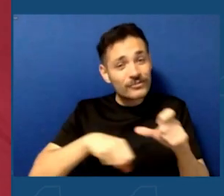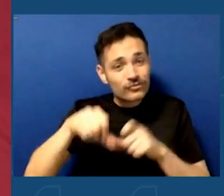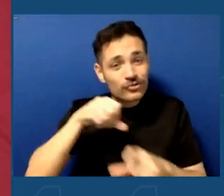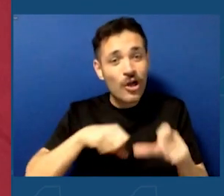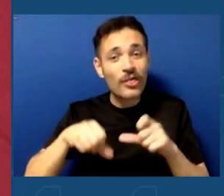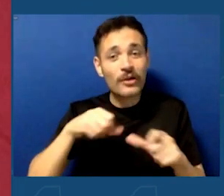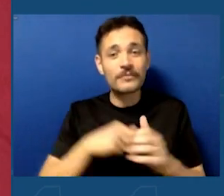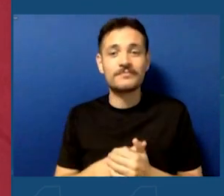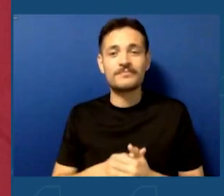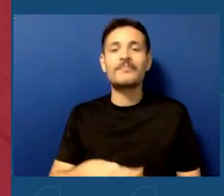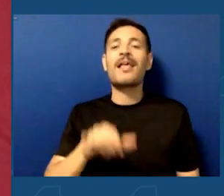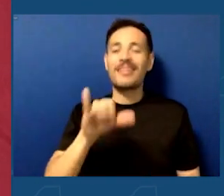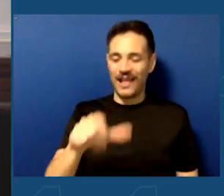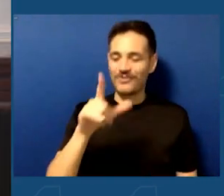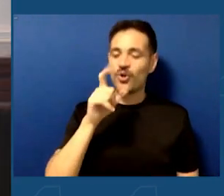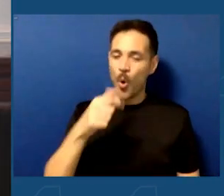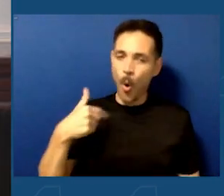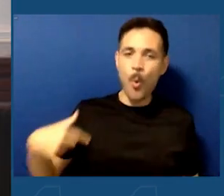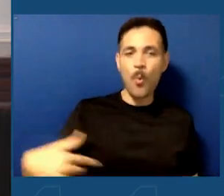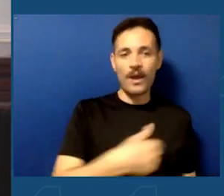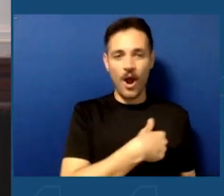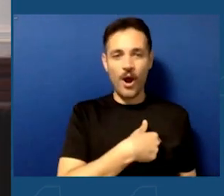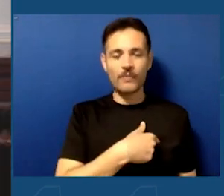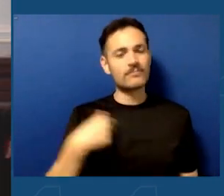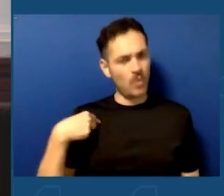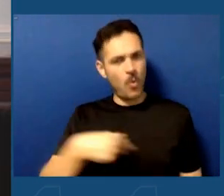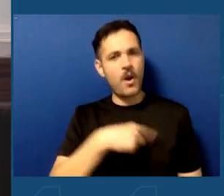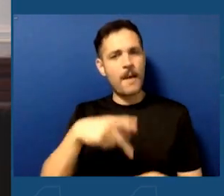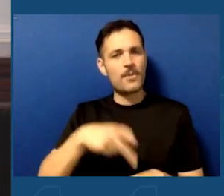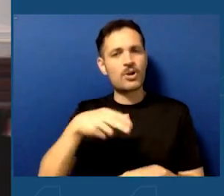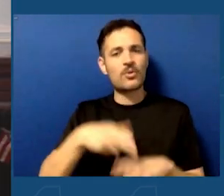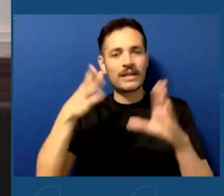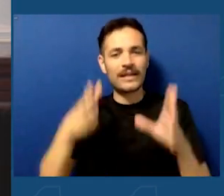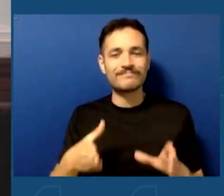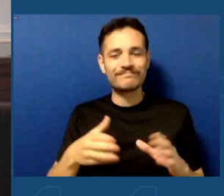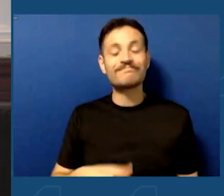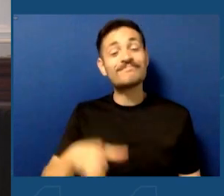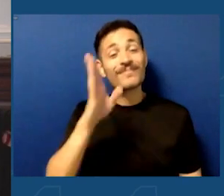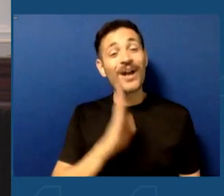We are Puerto Ricans. God bless you.